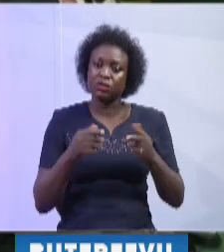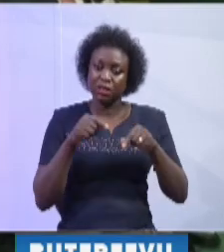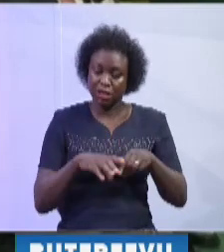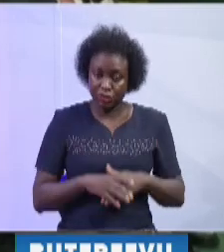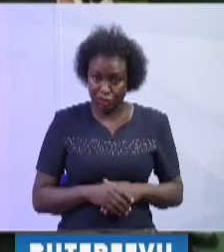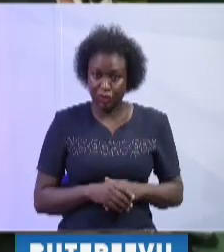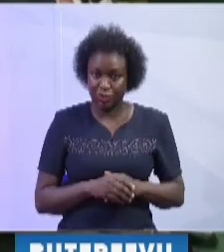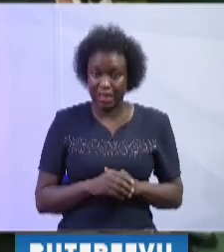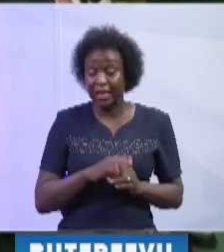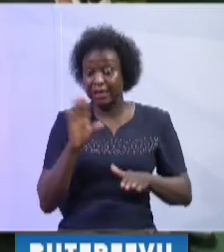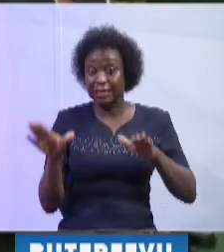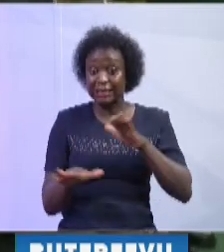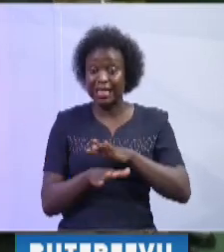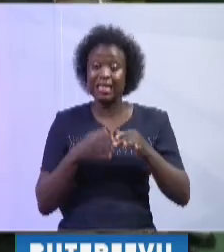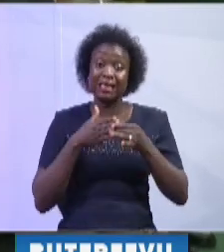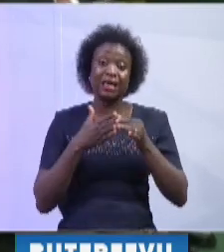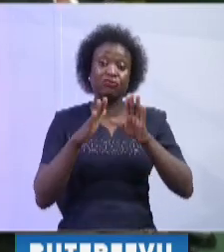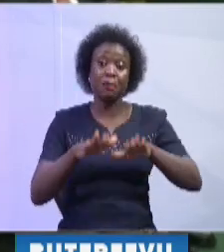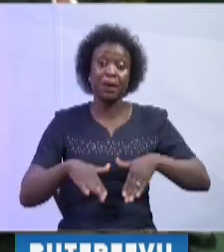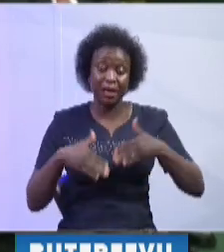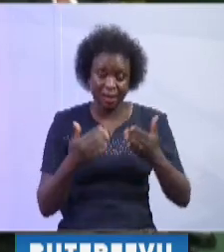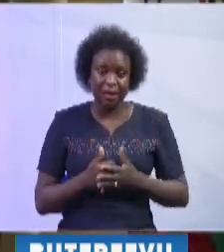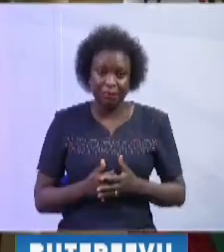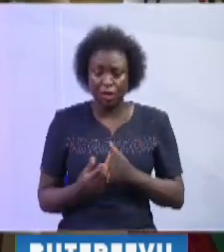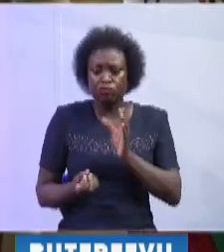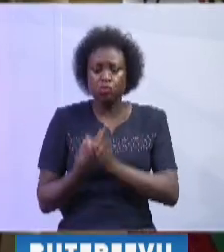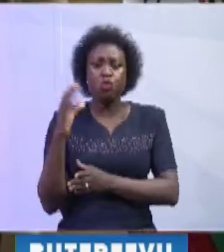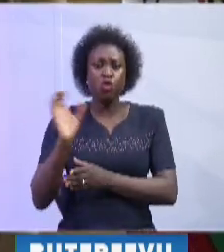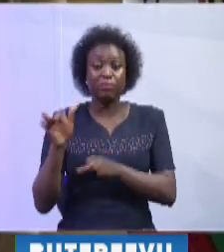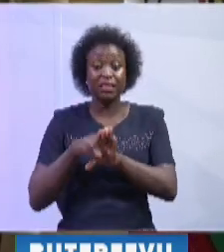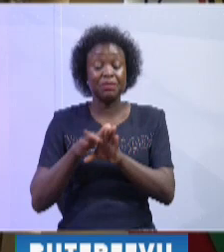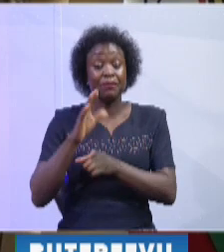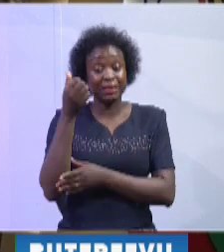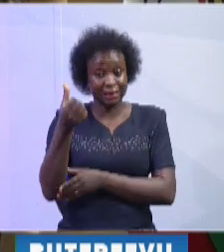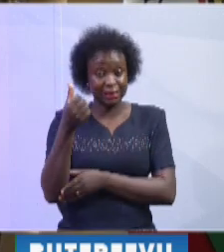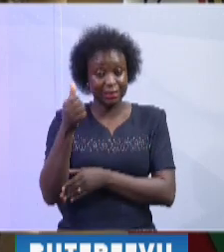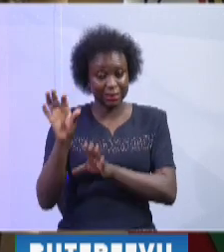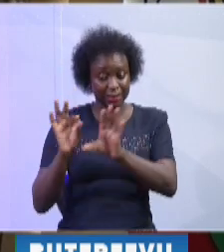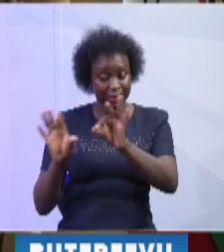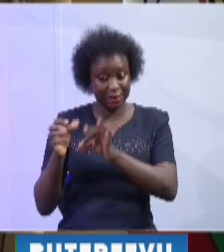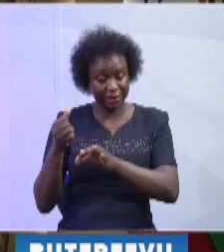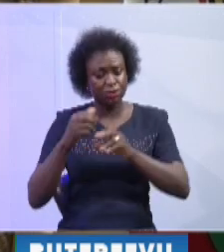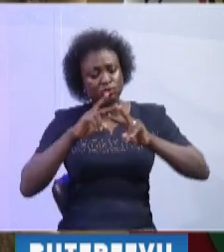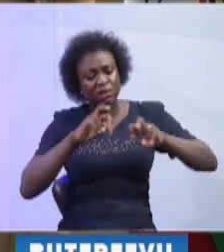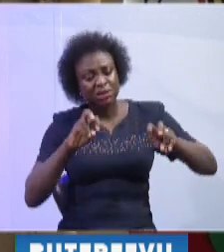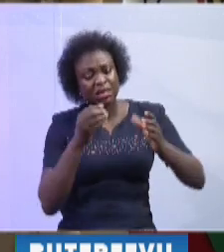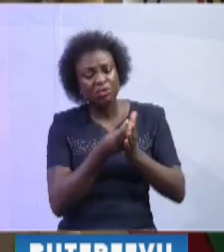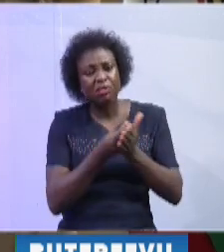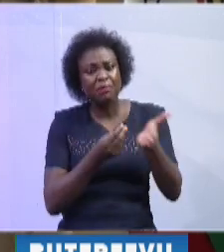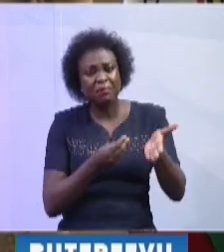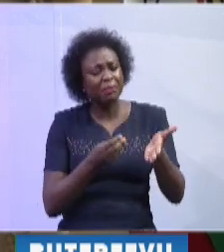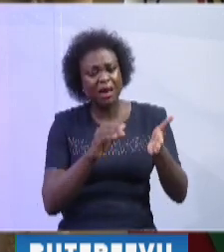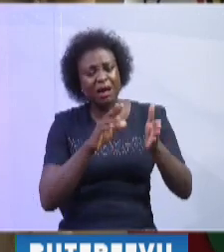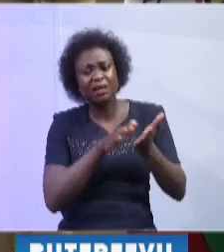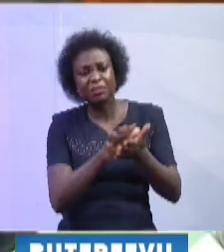omukubiza w'ekikolo eggwanga olukulu Anita Monk ataddewo akakiiko kababaka mukaaga banoonyeze ku nsimbi zino mu bbanga lya ssabbiiti